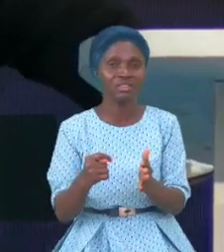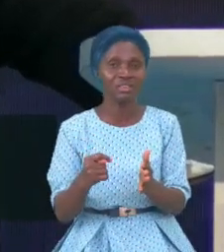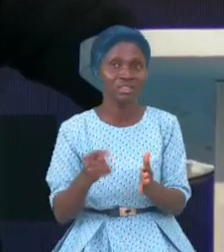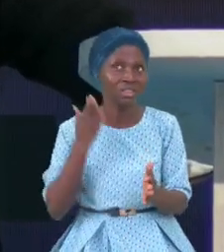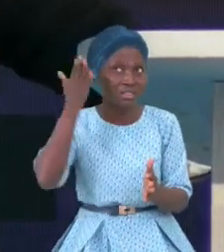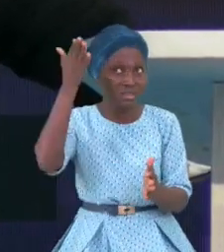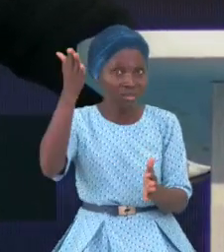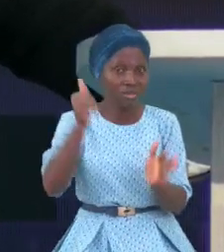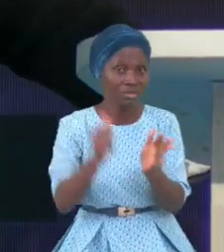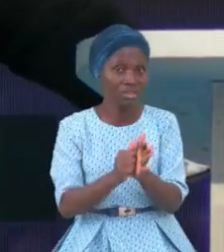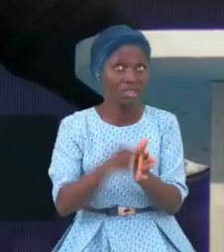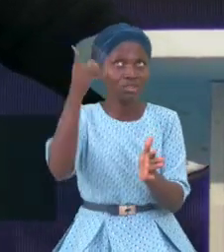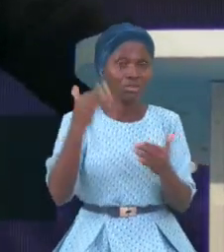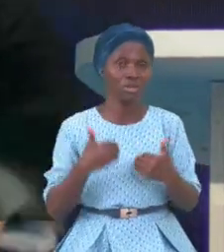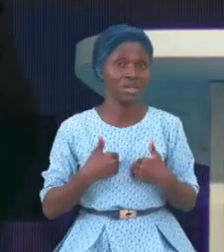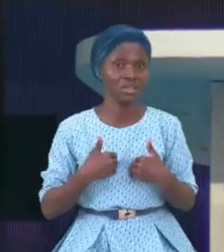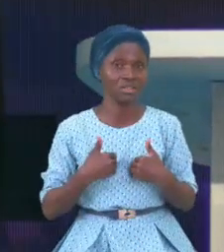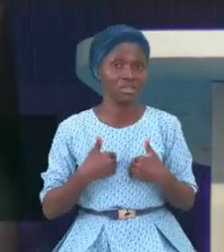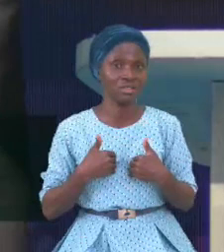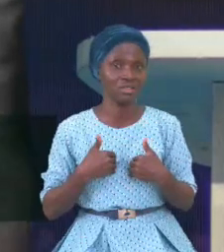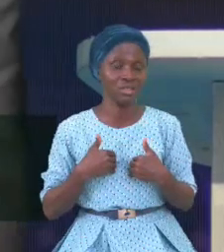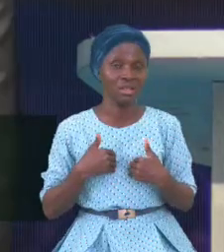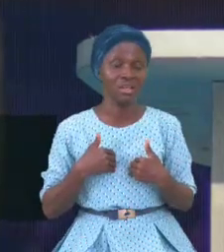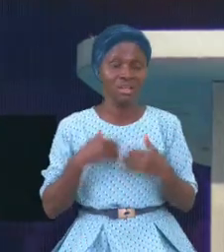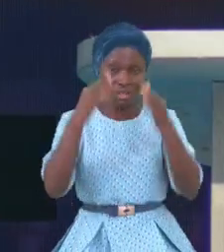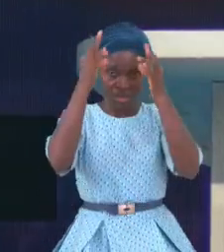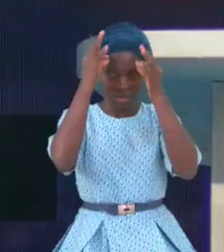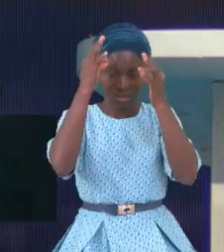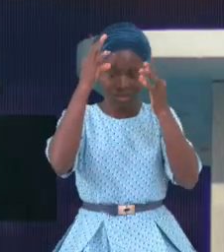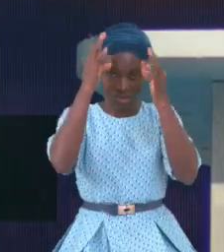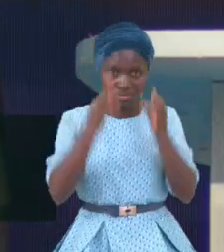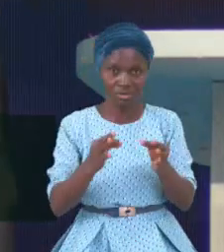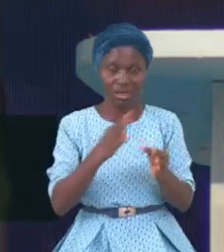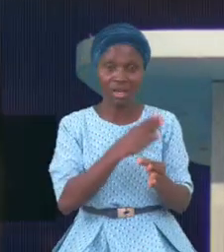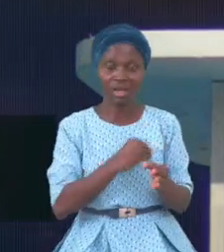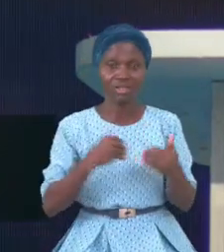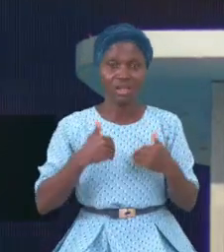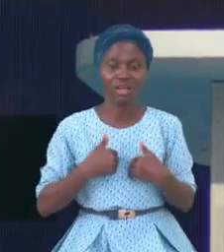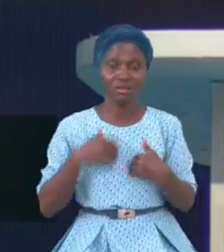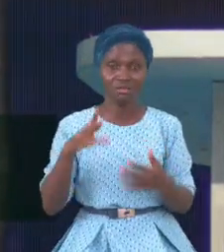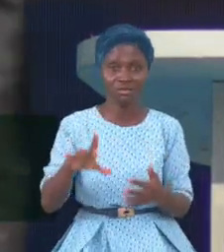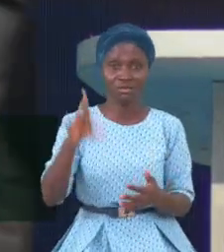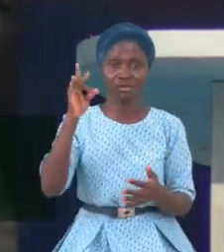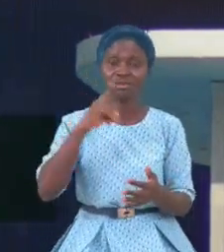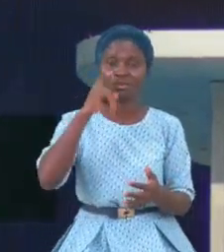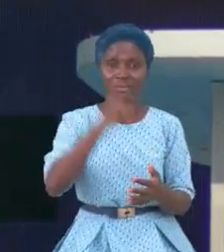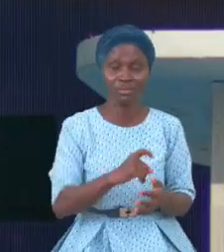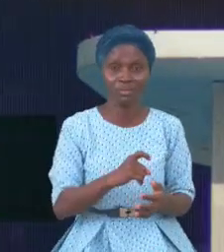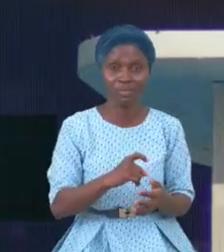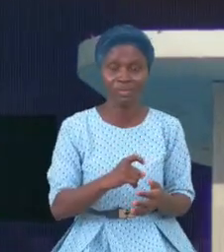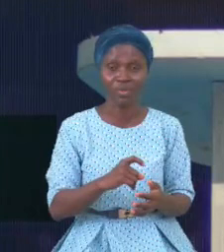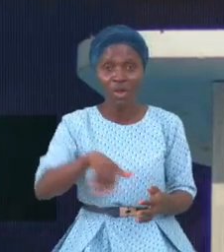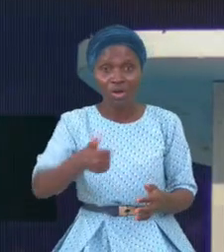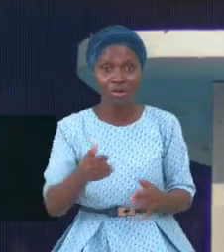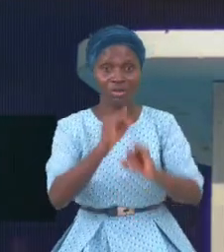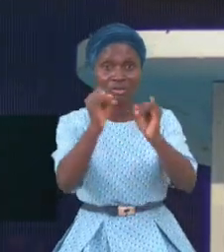had ordained and assigned. Other God, strange God, or the God of this world cannot